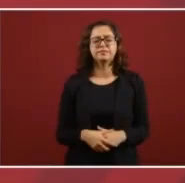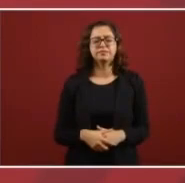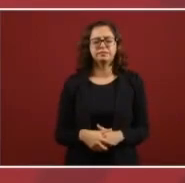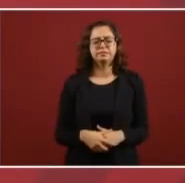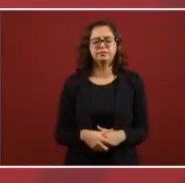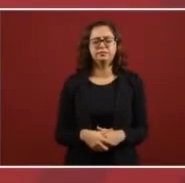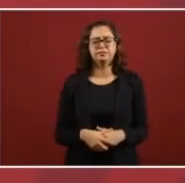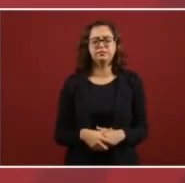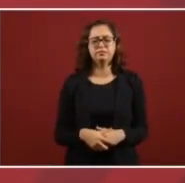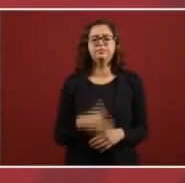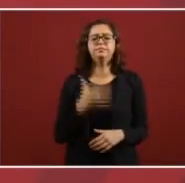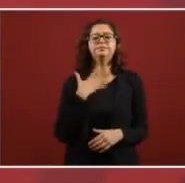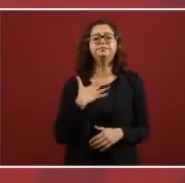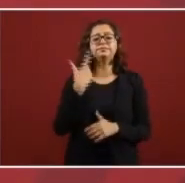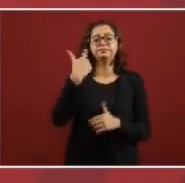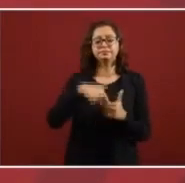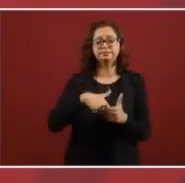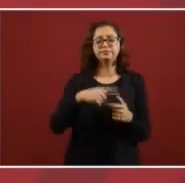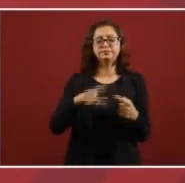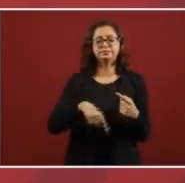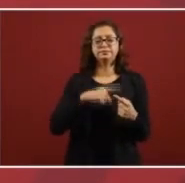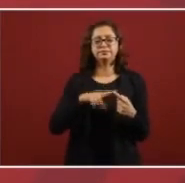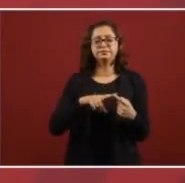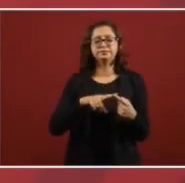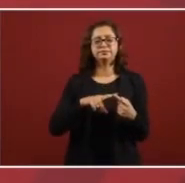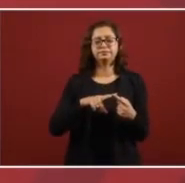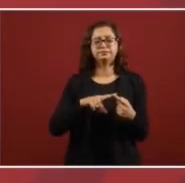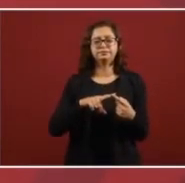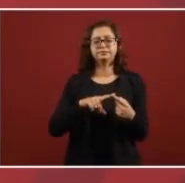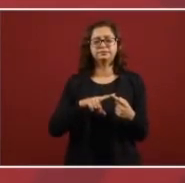the prices of combustibles, gas.